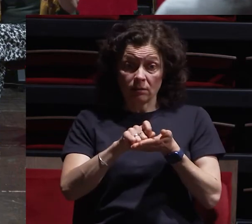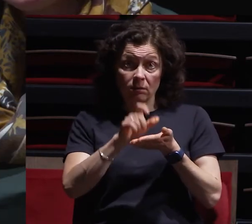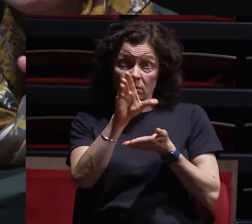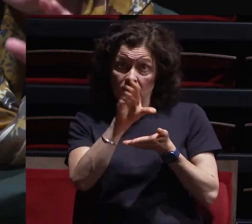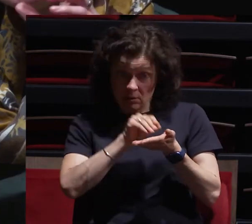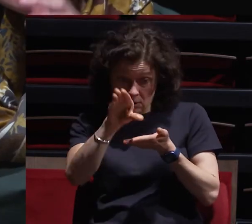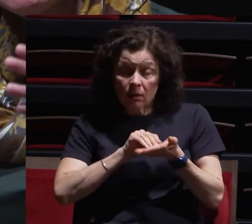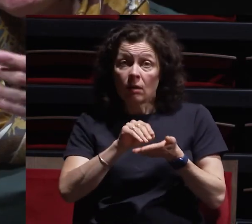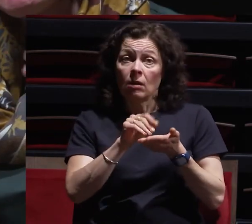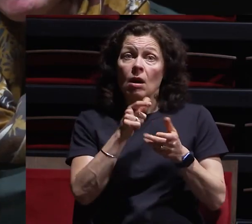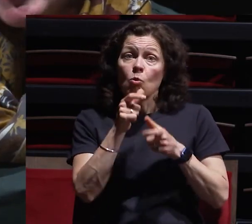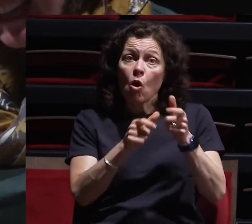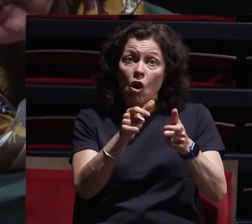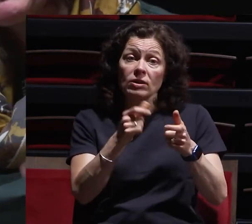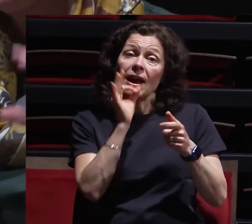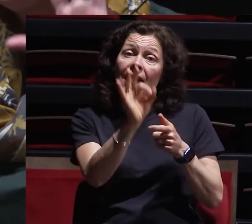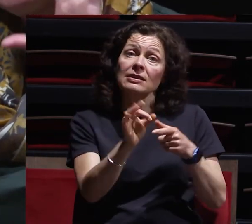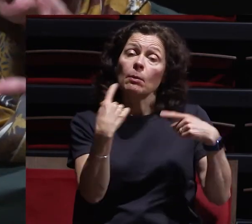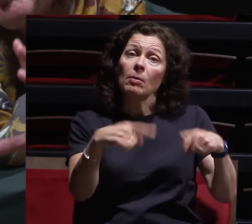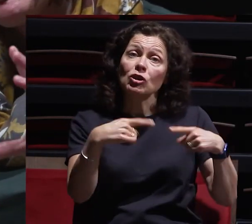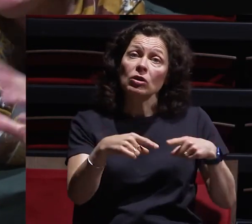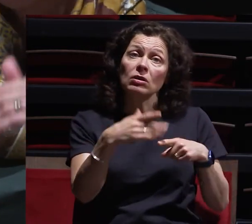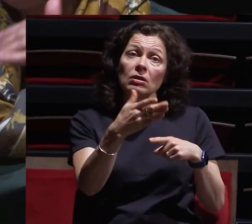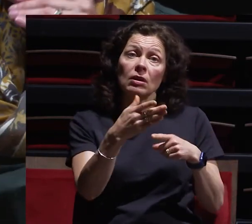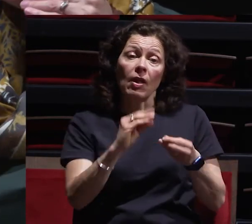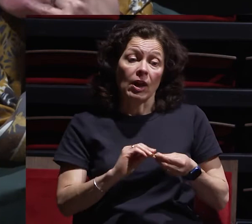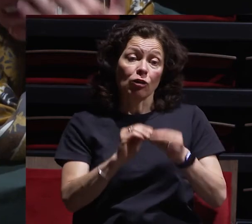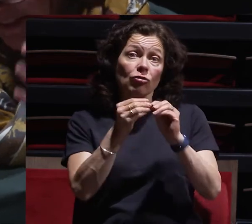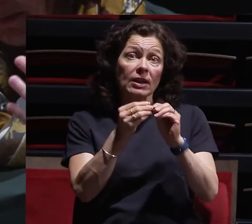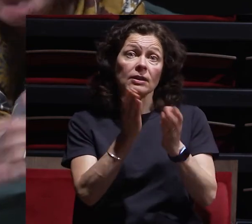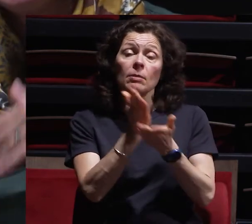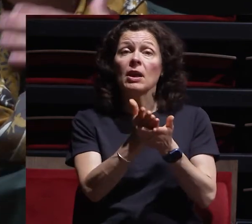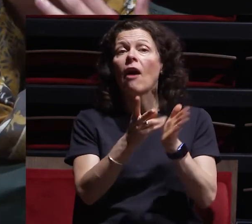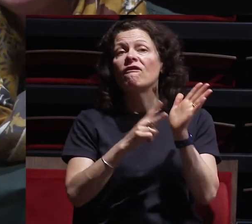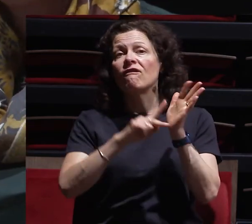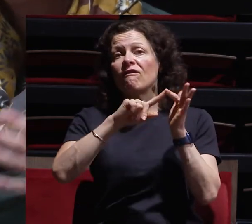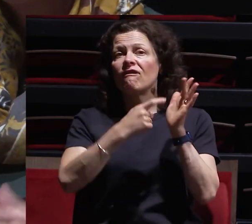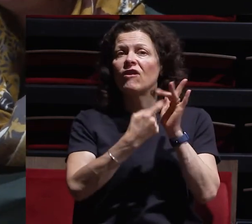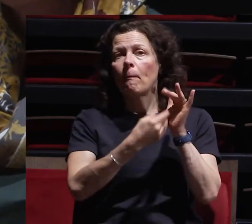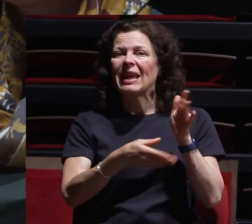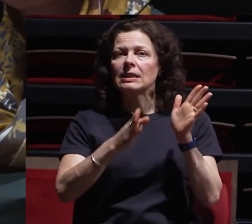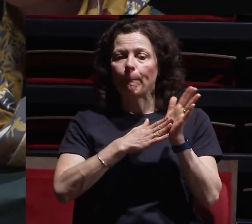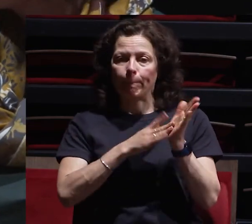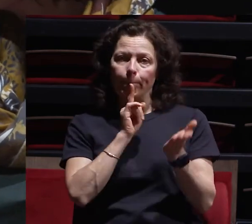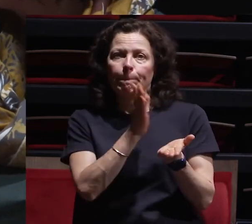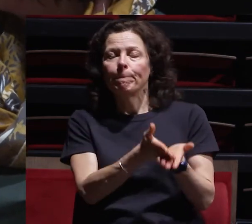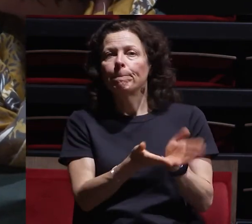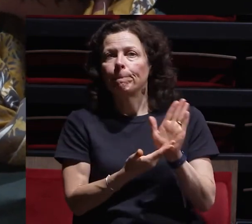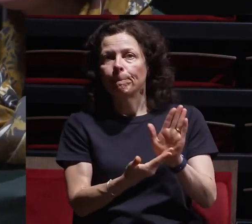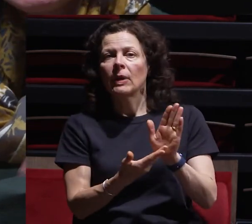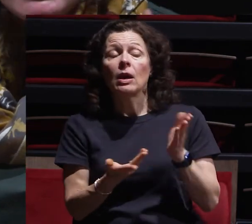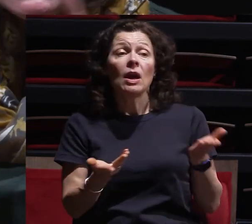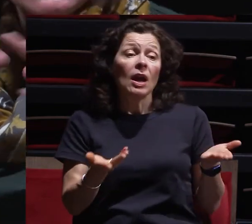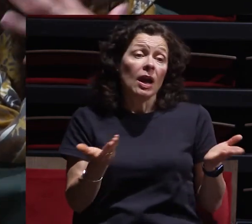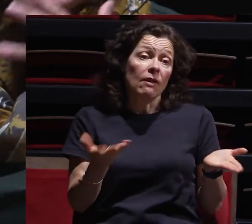I would make sure that I was interviewing people and taping them and getting their permission and then making something verbatim. Yeah.